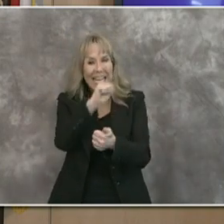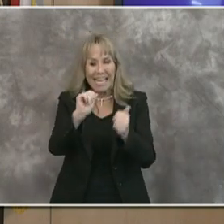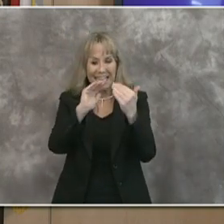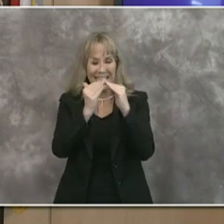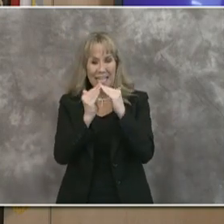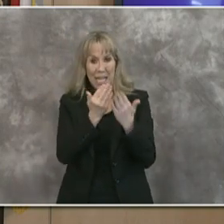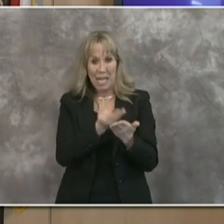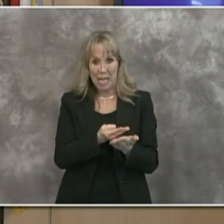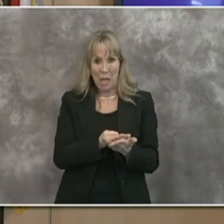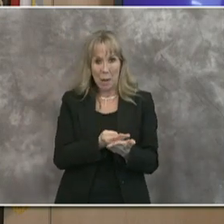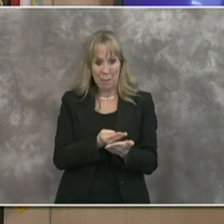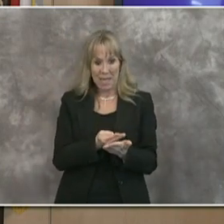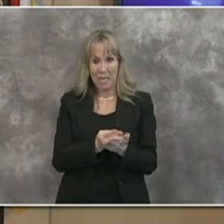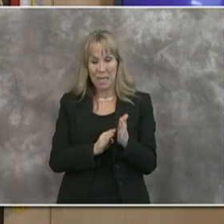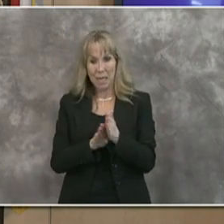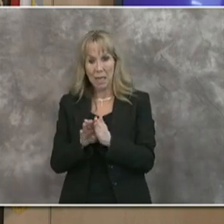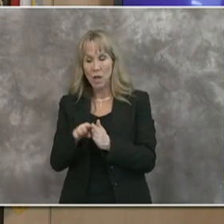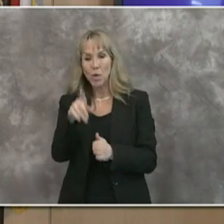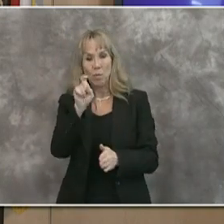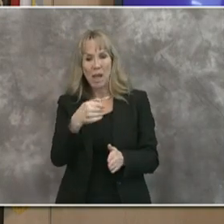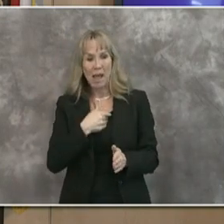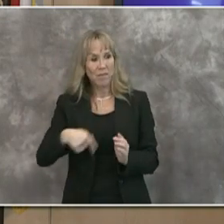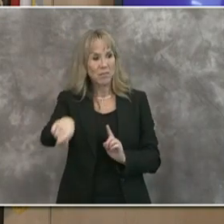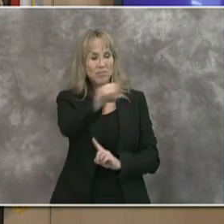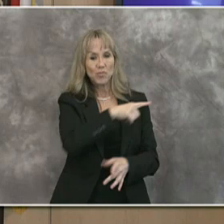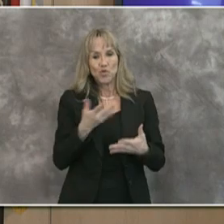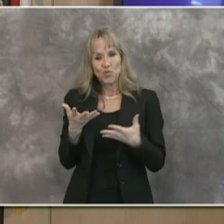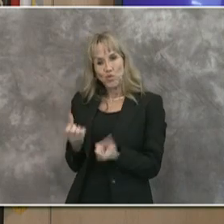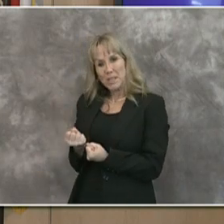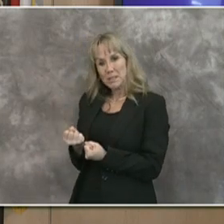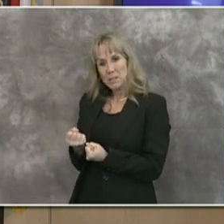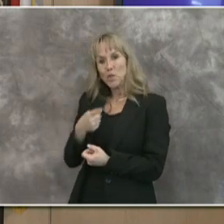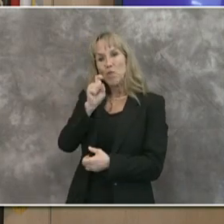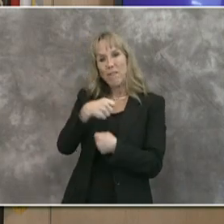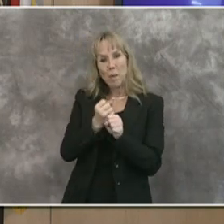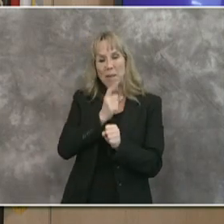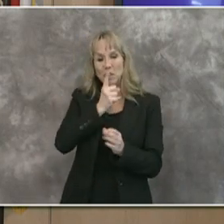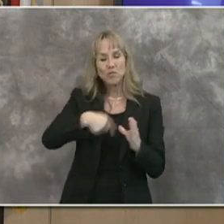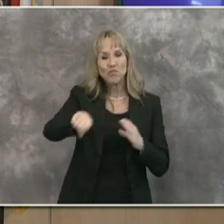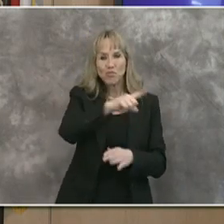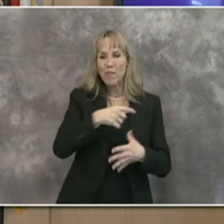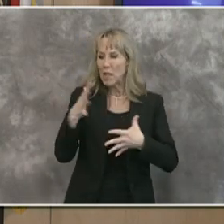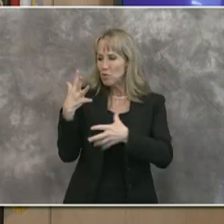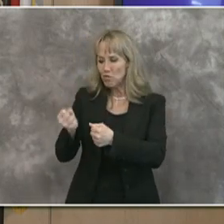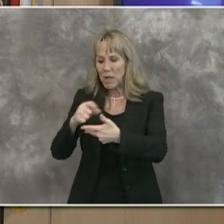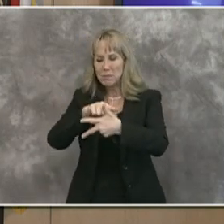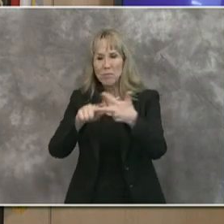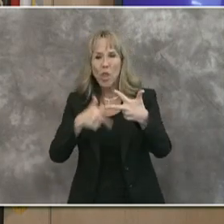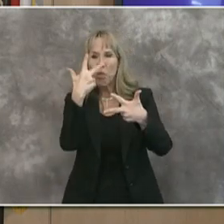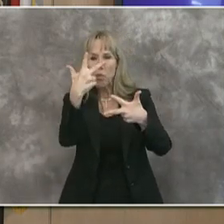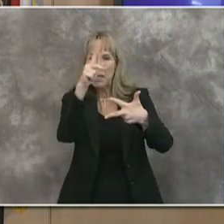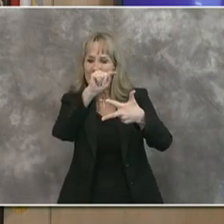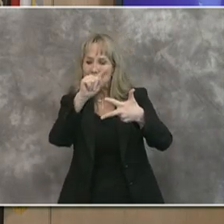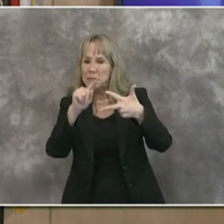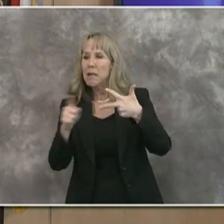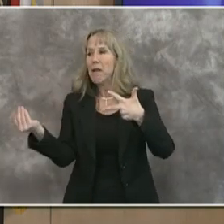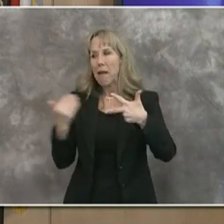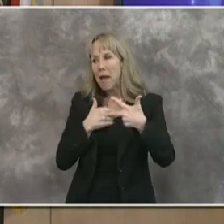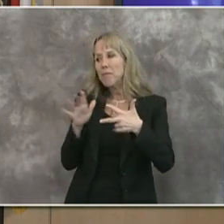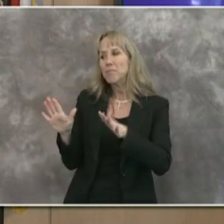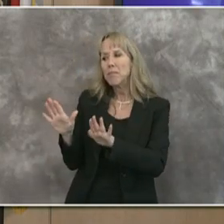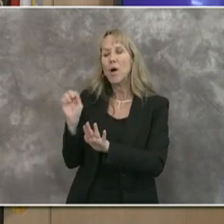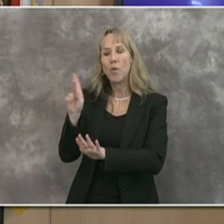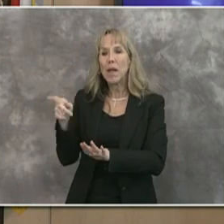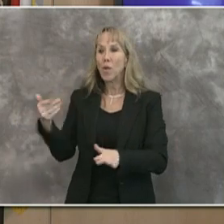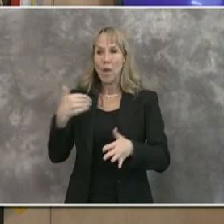customers and consumers out there that they are comfortable that you have in place the testing, the tracing, the treatment, that you have in place the capacity of the